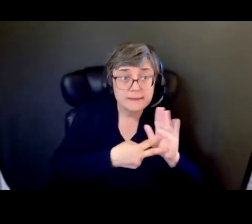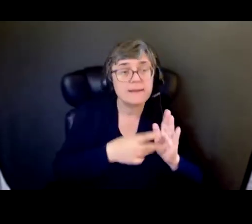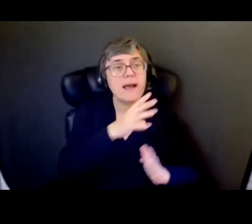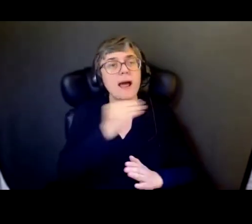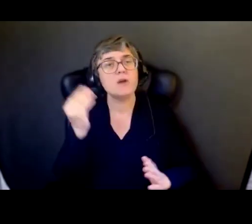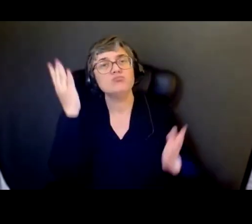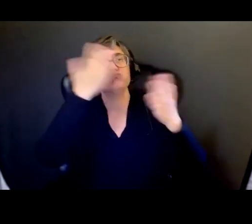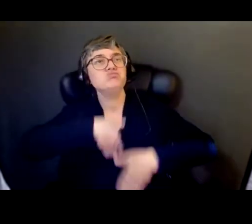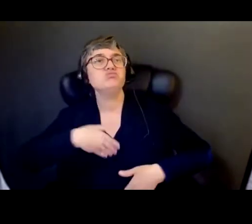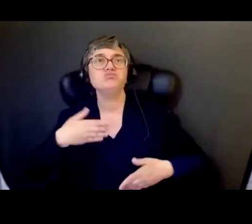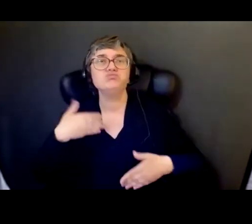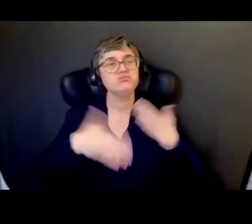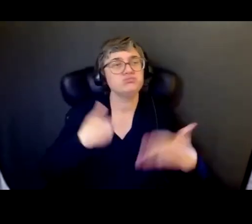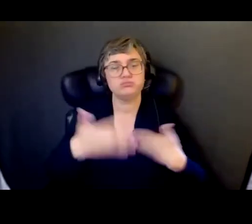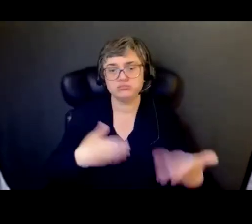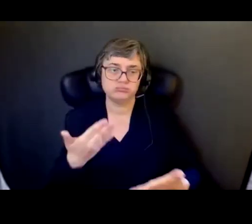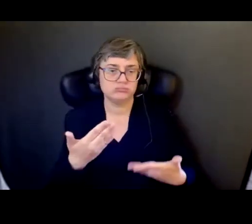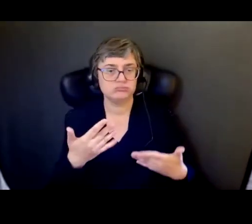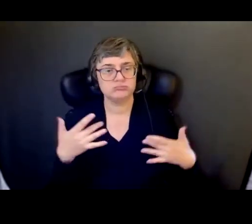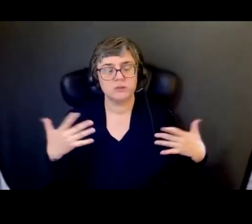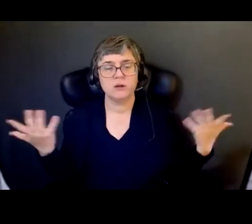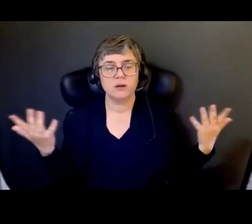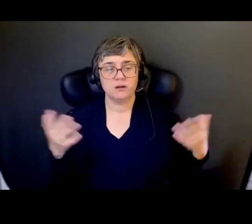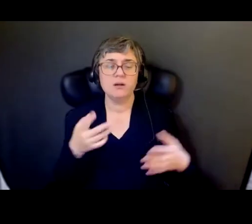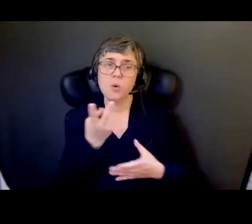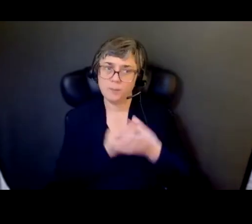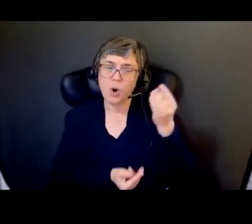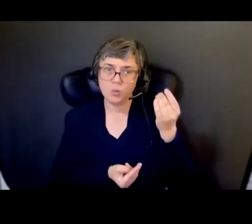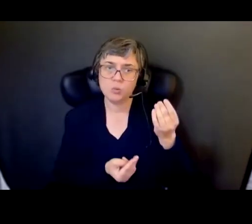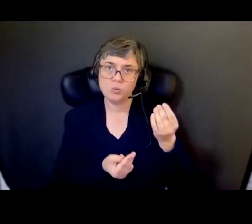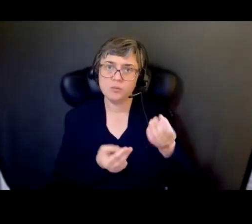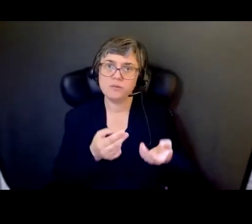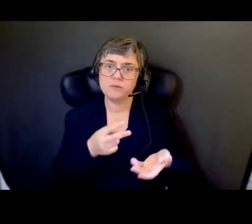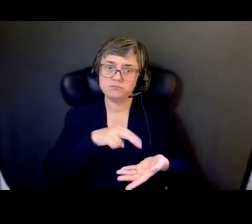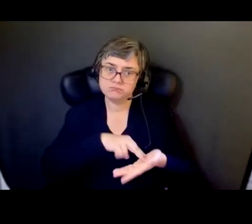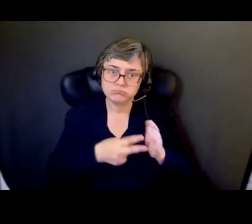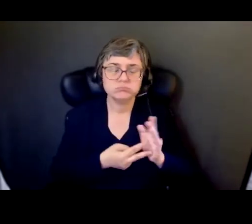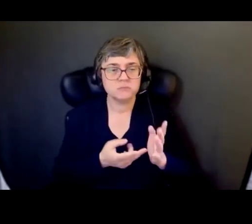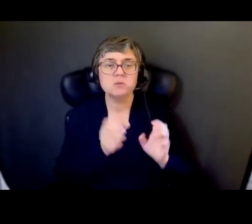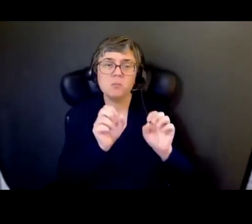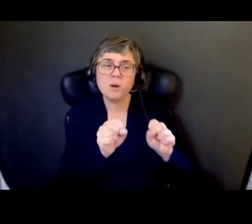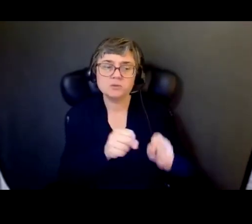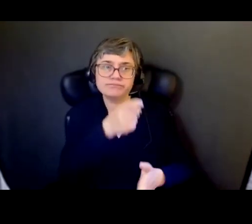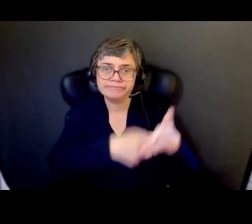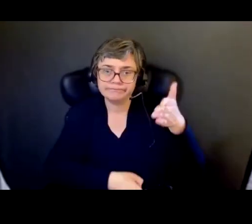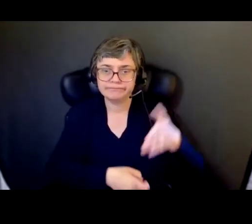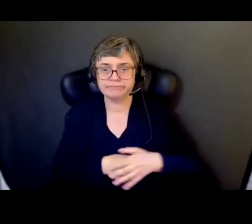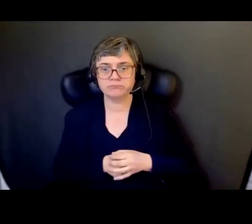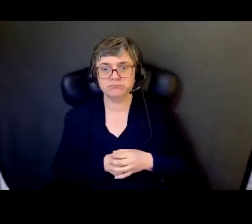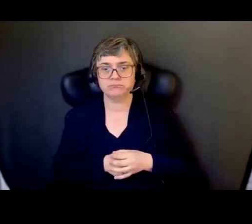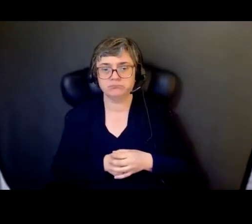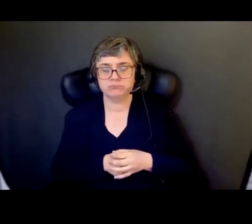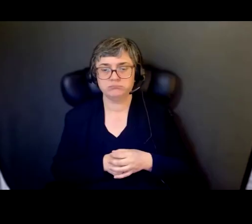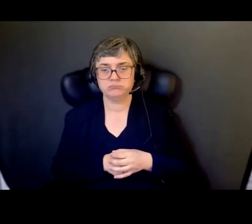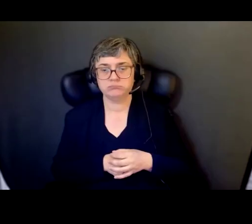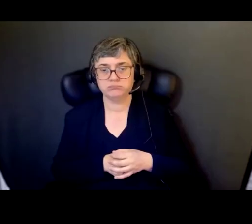that the higher burden of proof of specific intent should be required. That is, that the accused